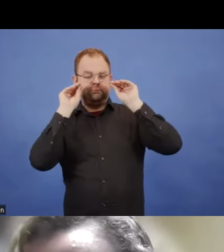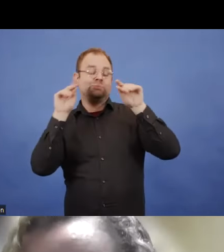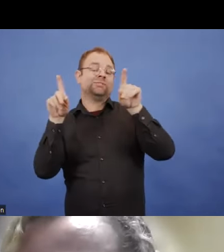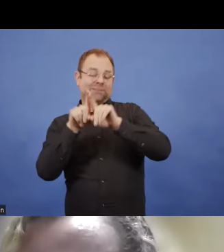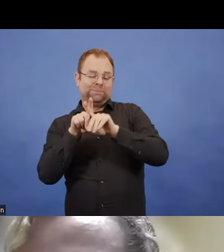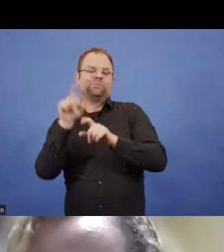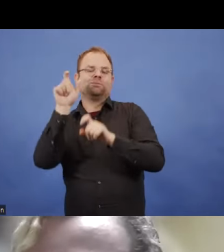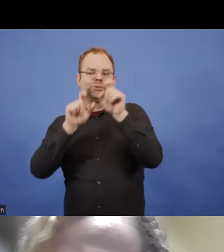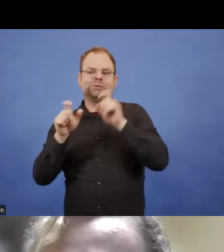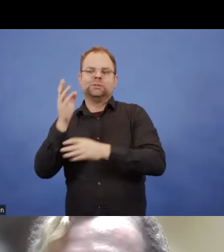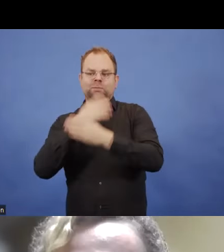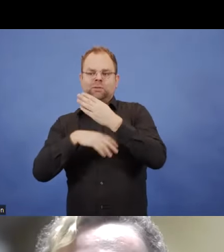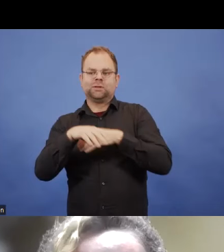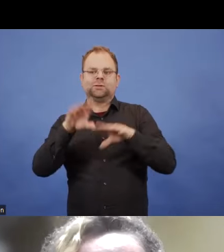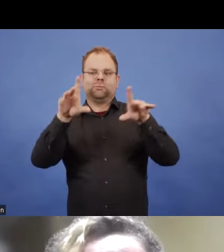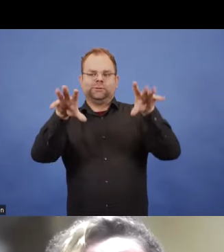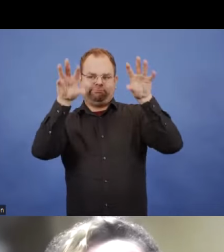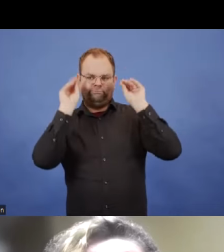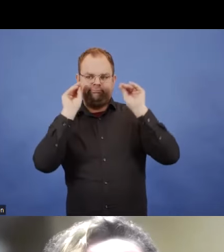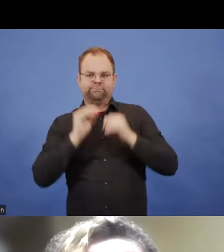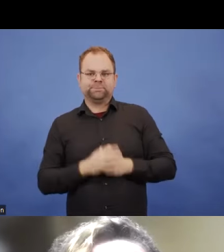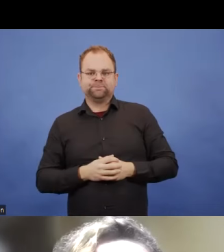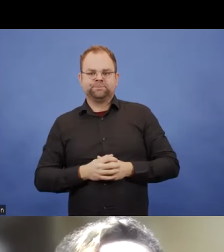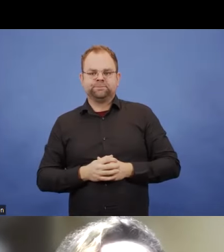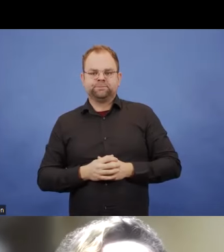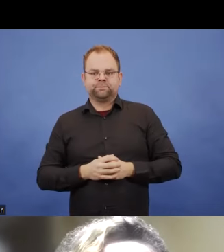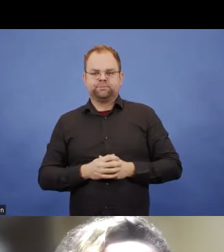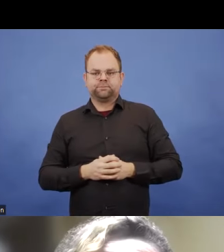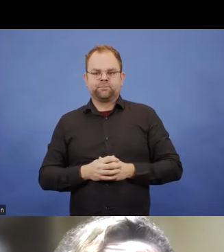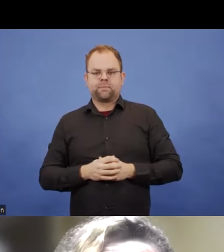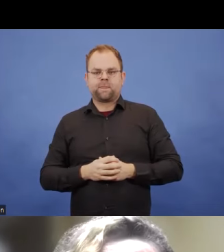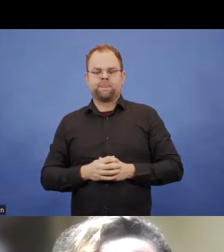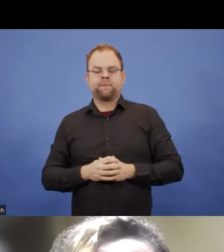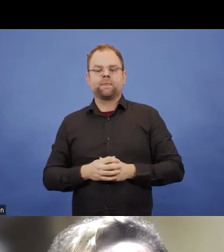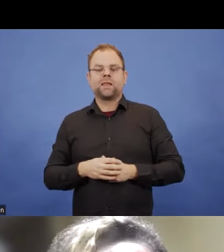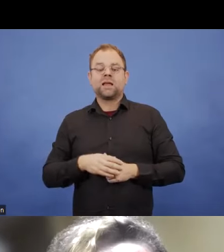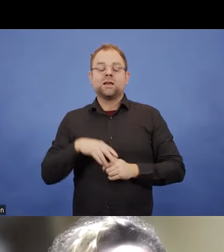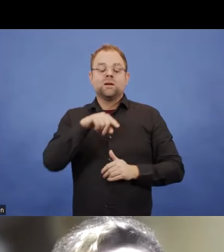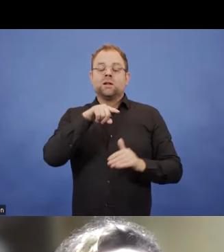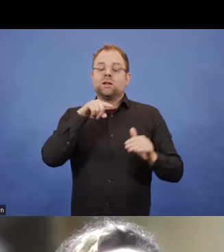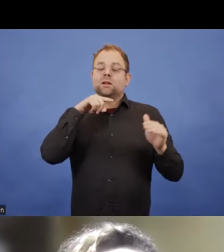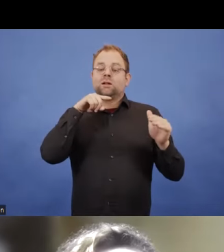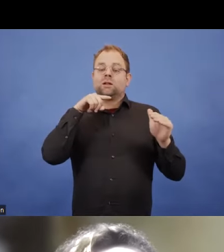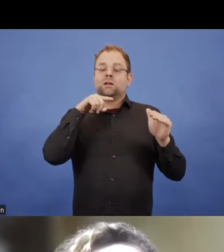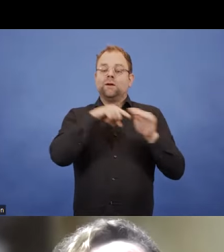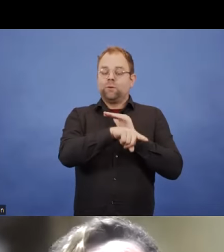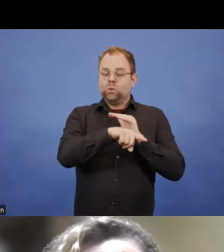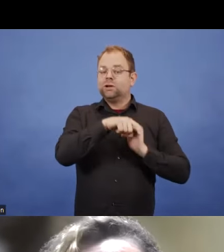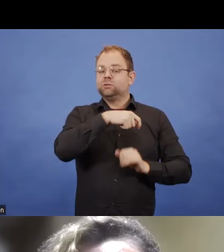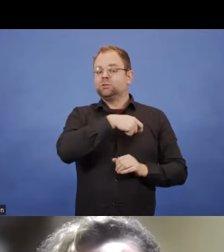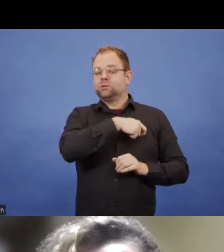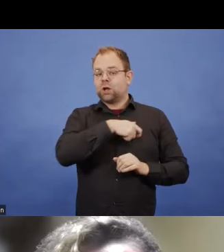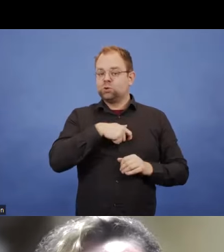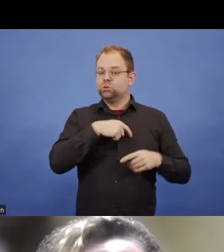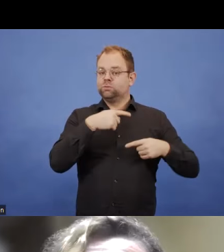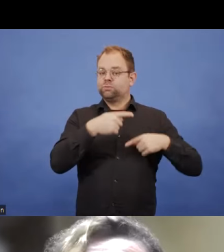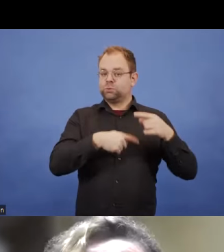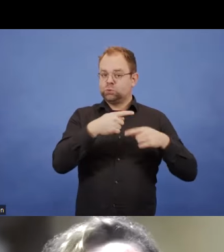RSDPS, we call them Refugee Status Determination Procedural Standards, dedicated to person with mental health